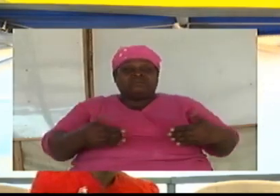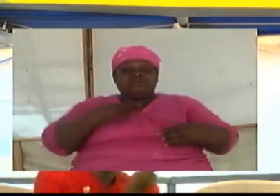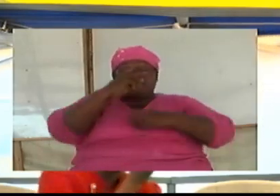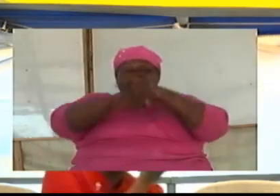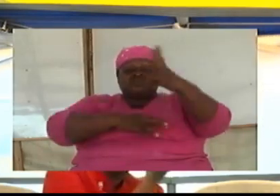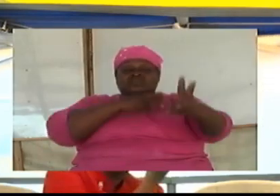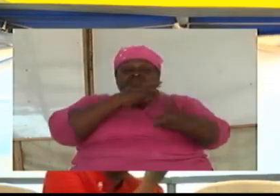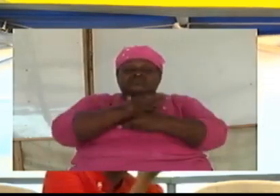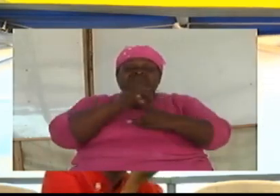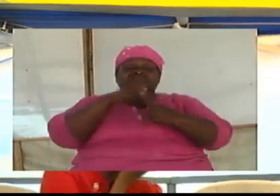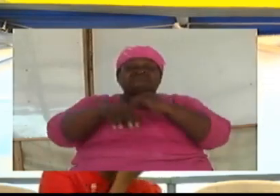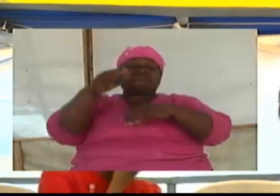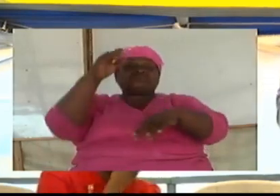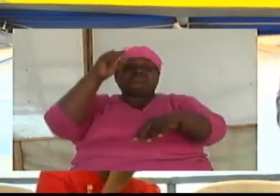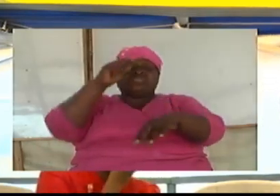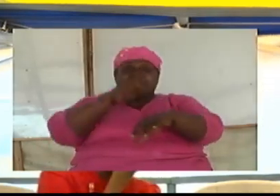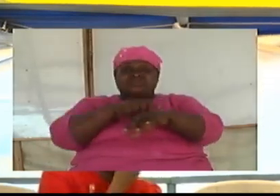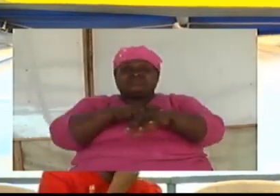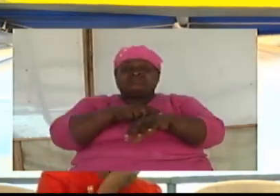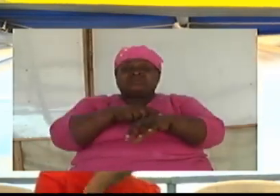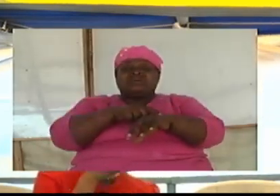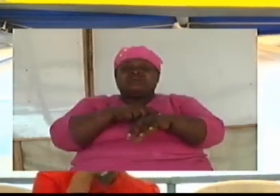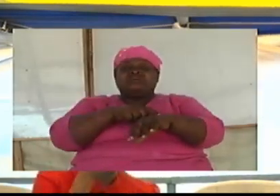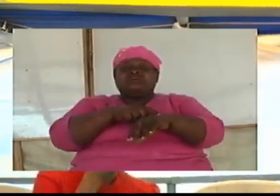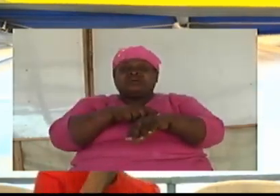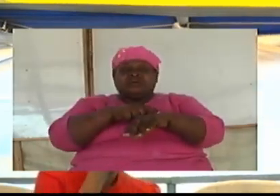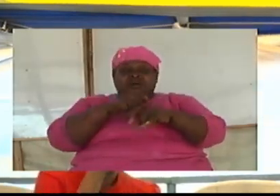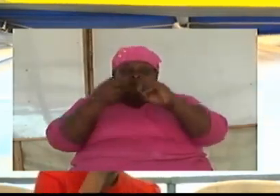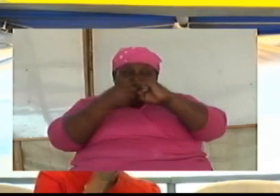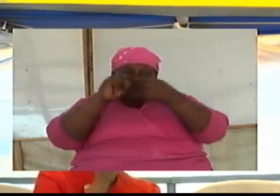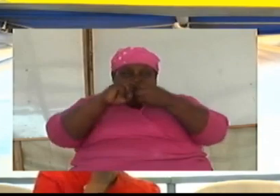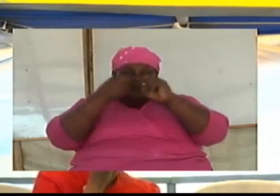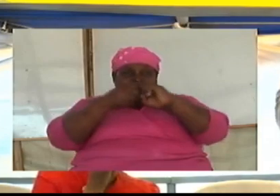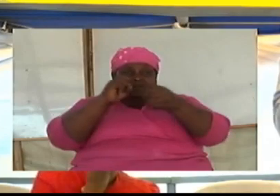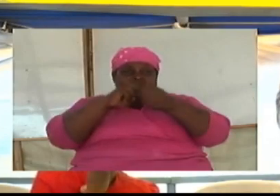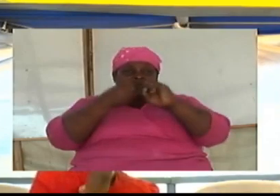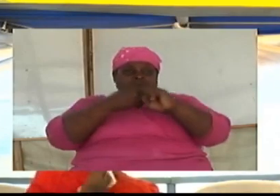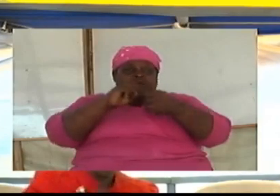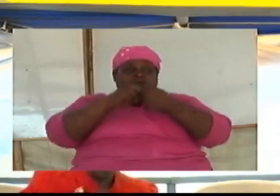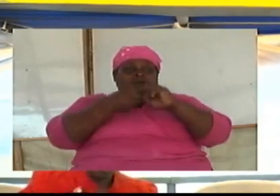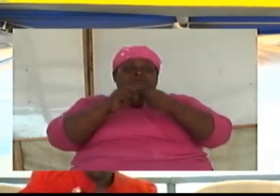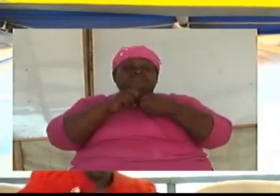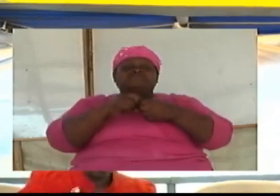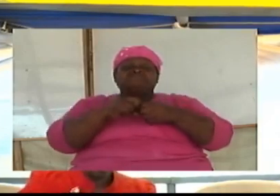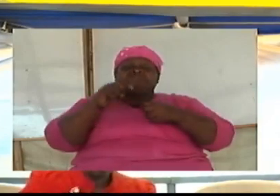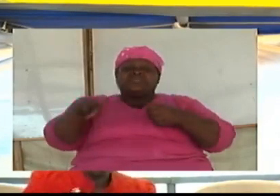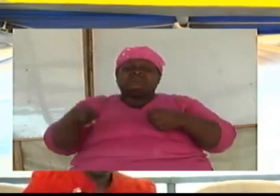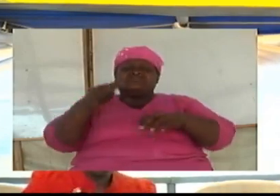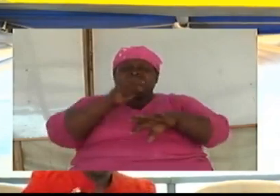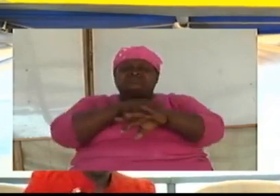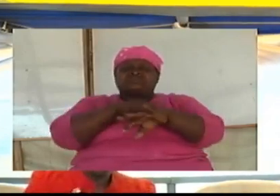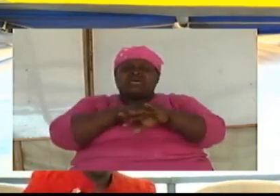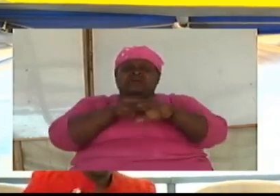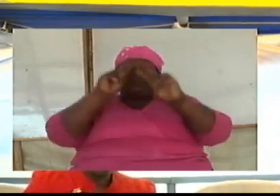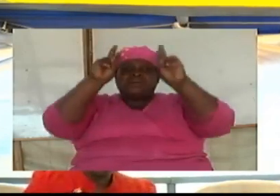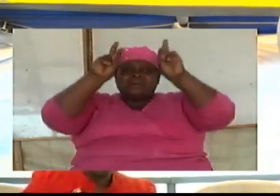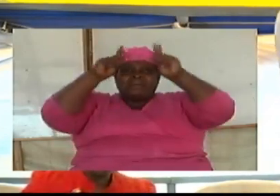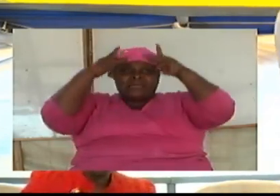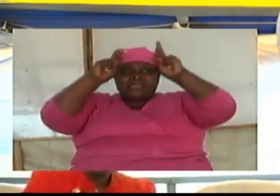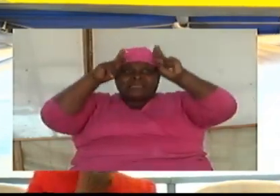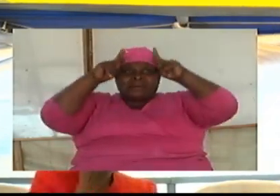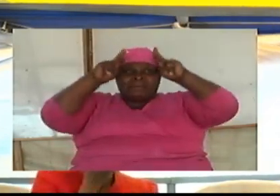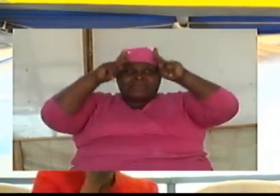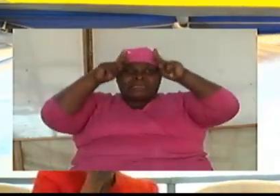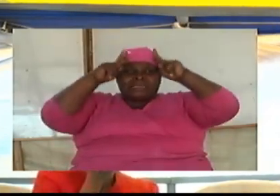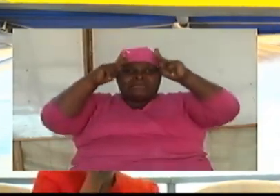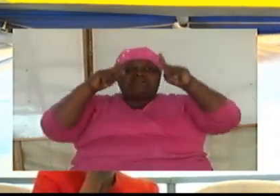of crisis. Praise God. You know, during this time, we panic. Men are panicking, and someone